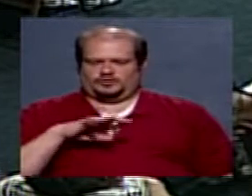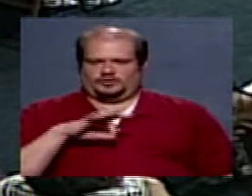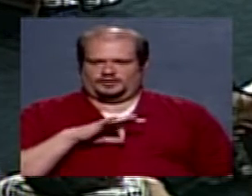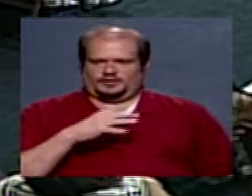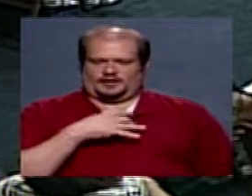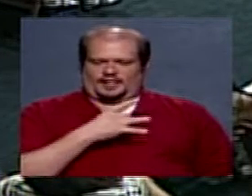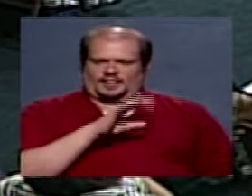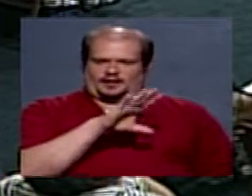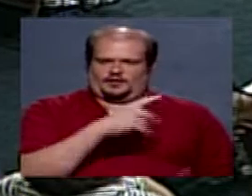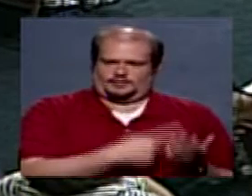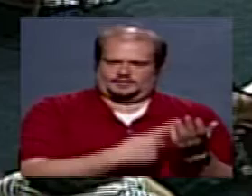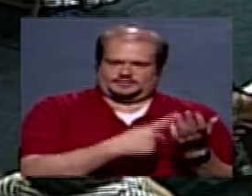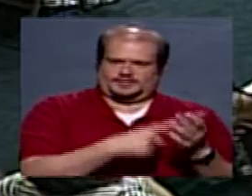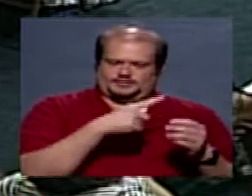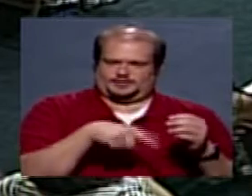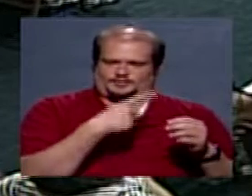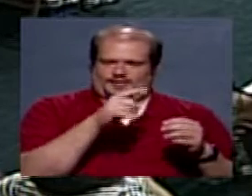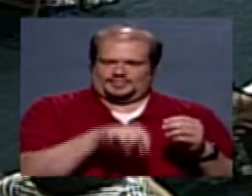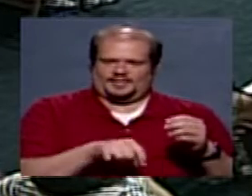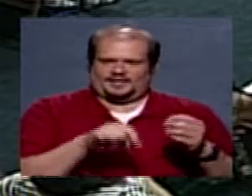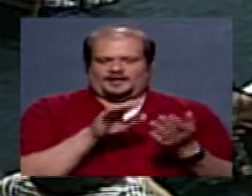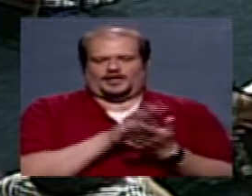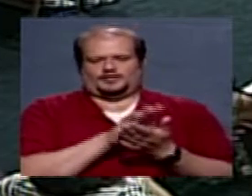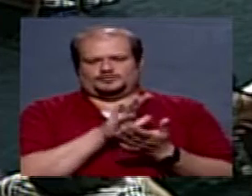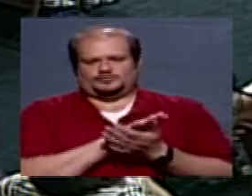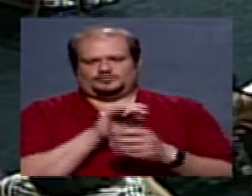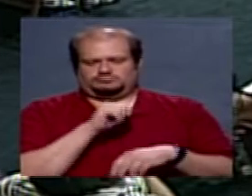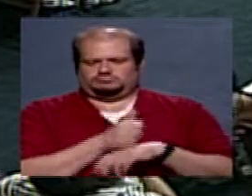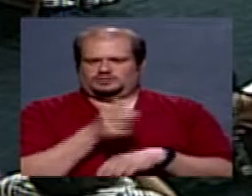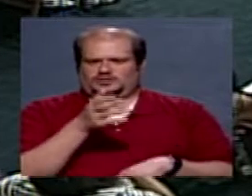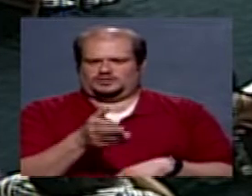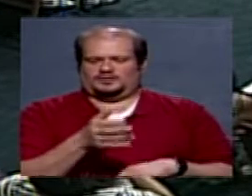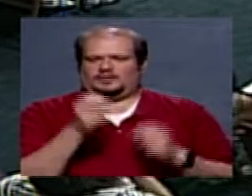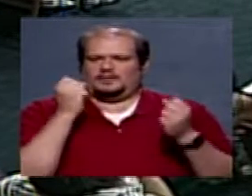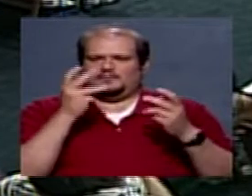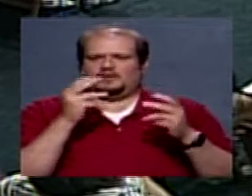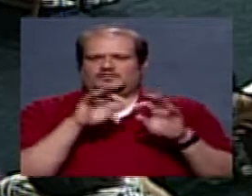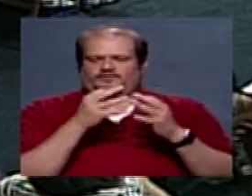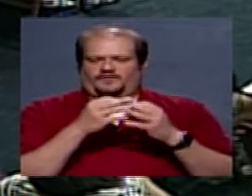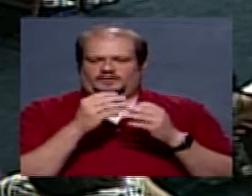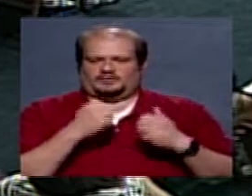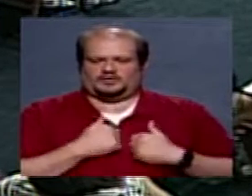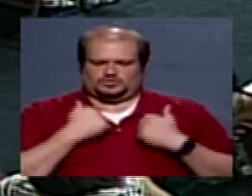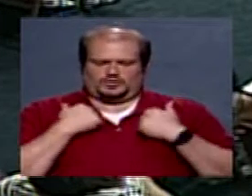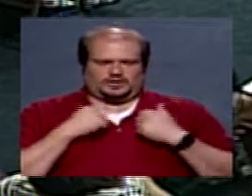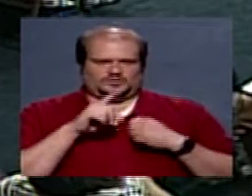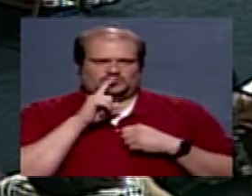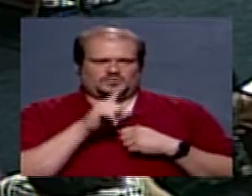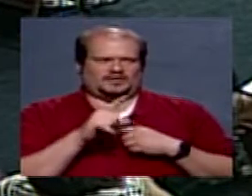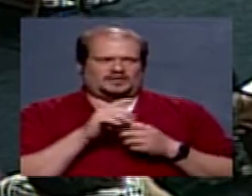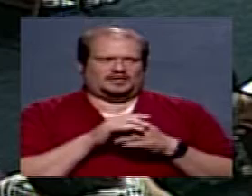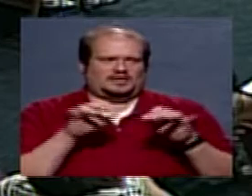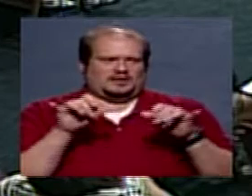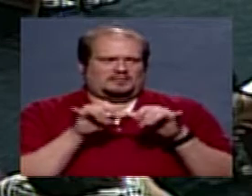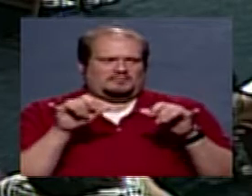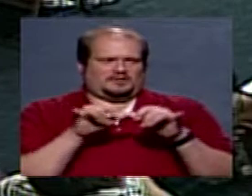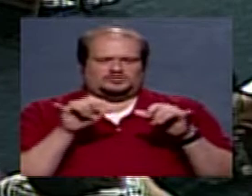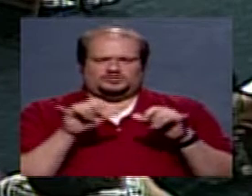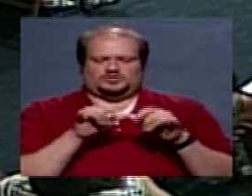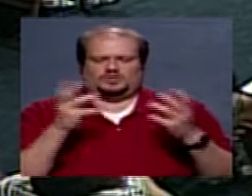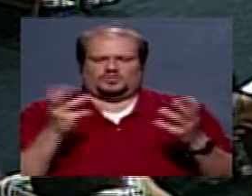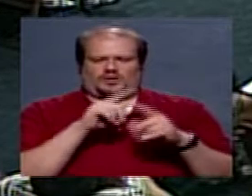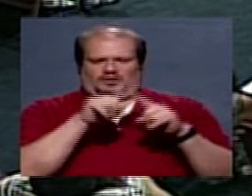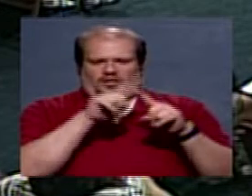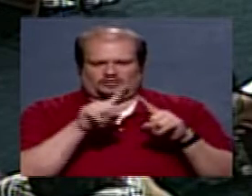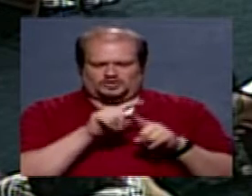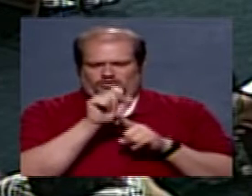the discussion on that one. A school can go in there and multifamily dwellings. So it's really a measuring against what are the